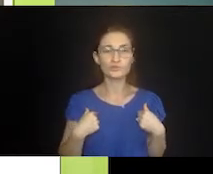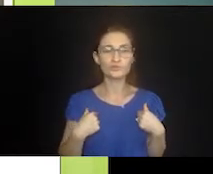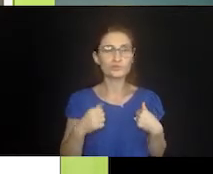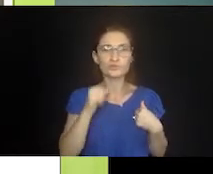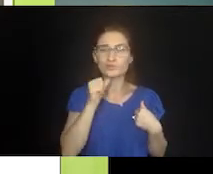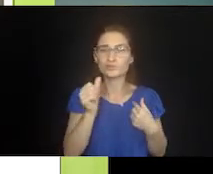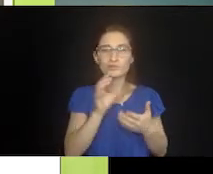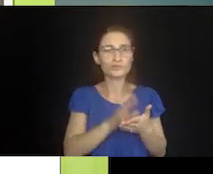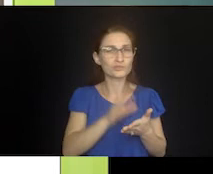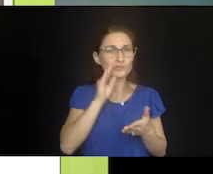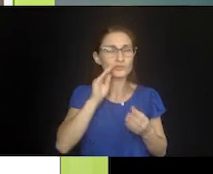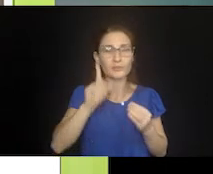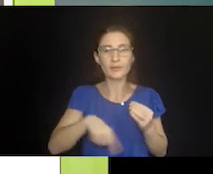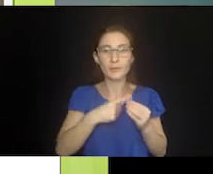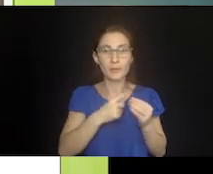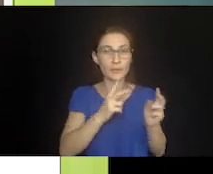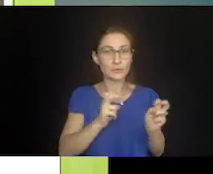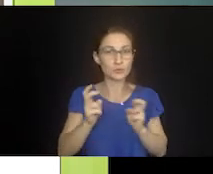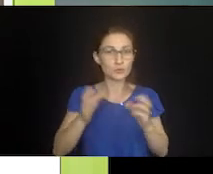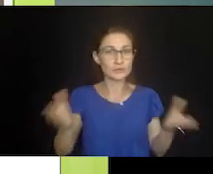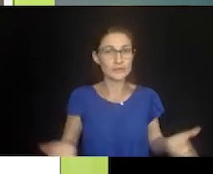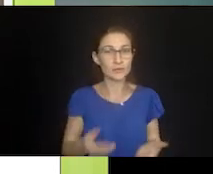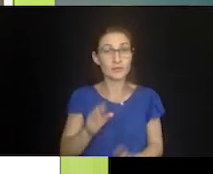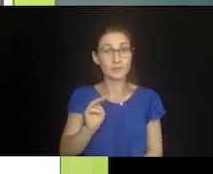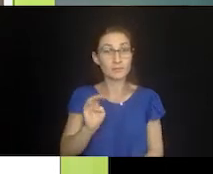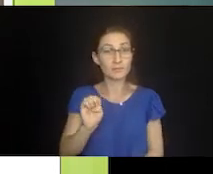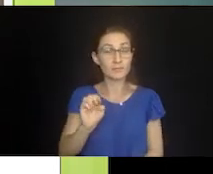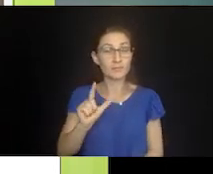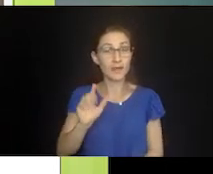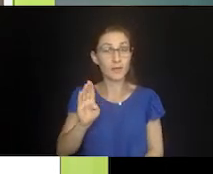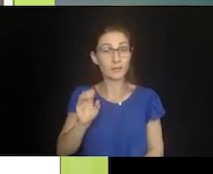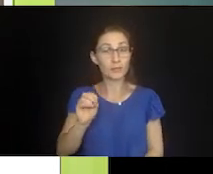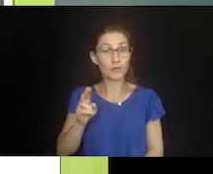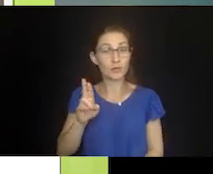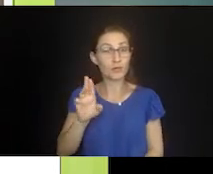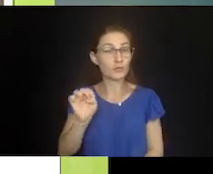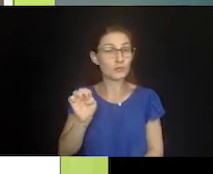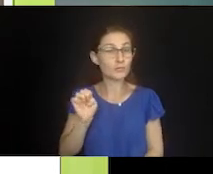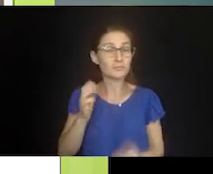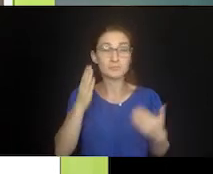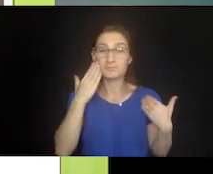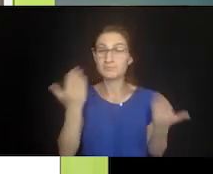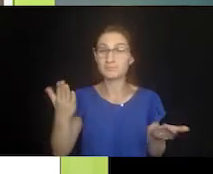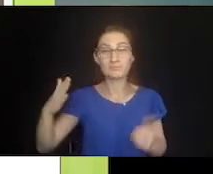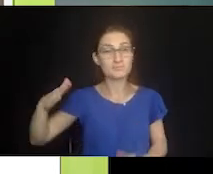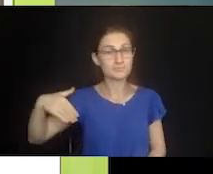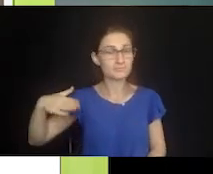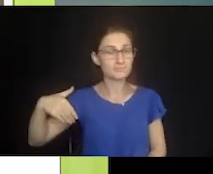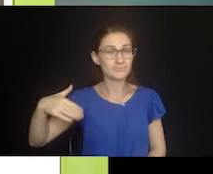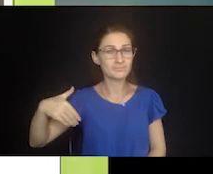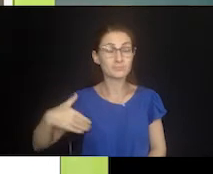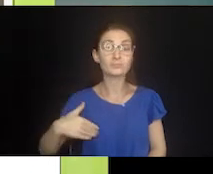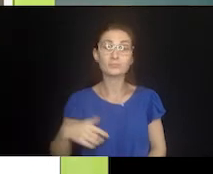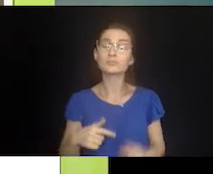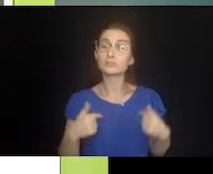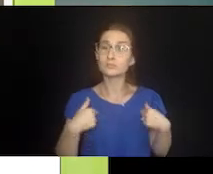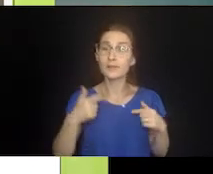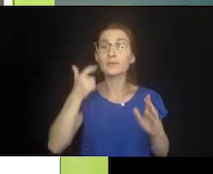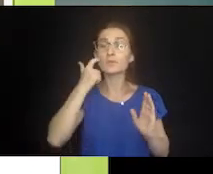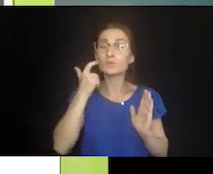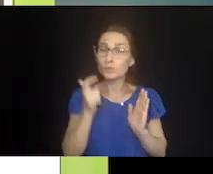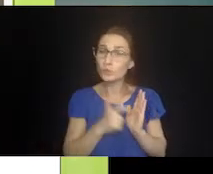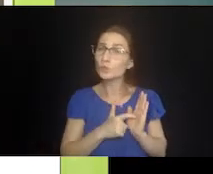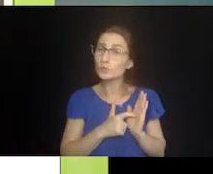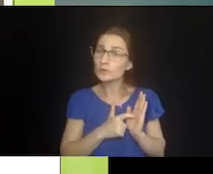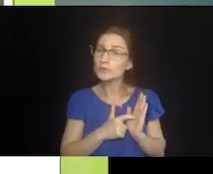pretty much know what the issues are here in Melbourne, but I do